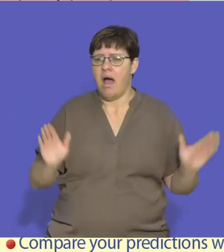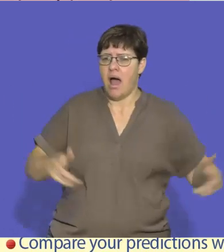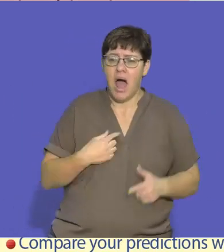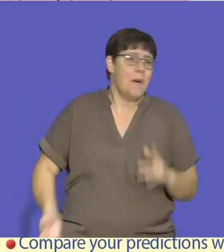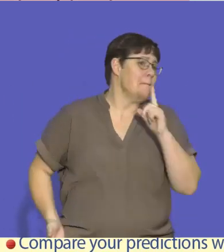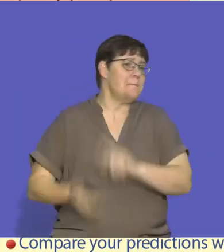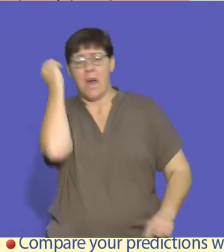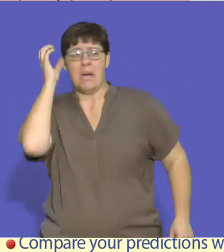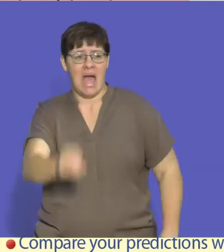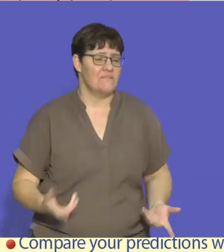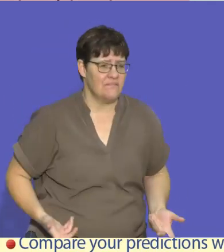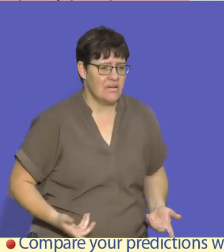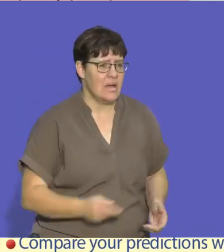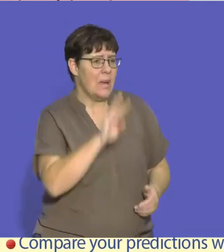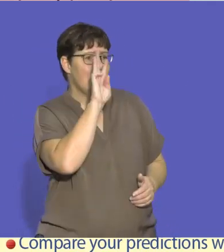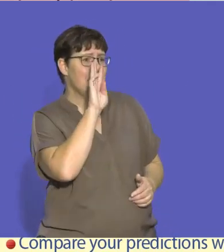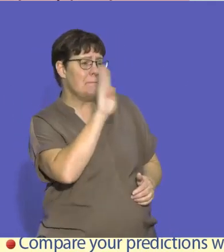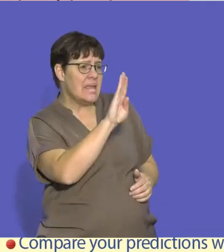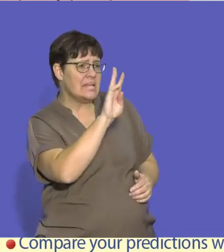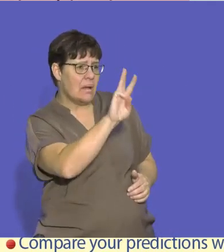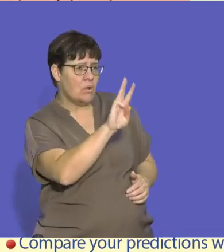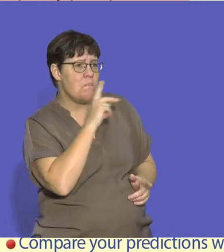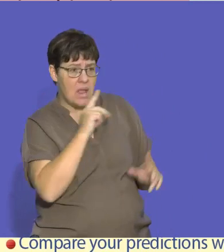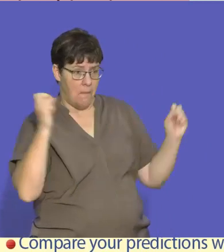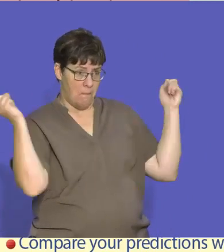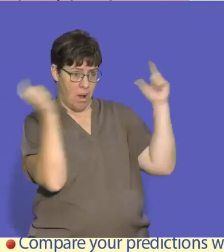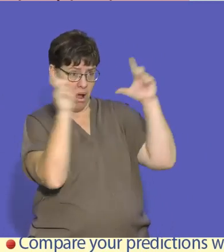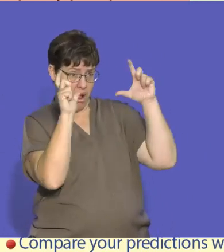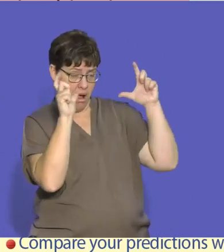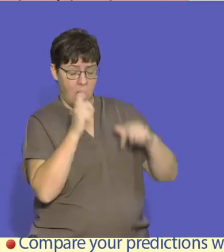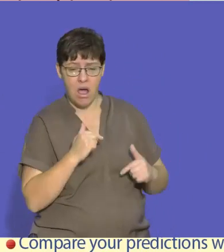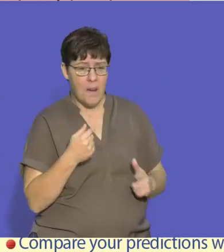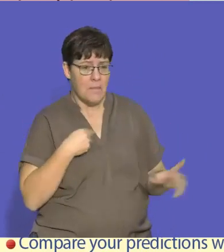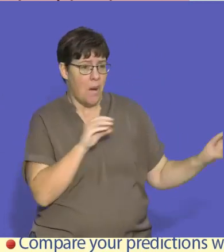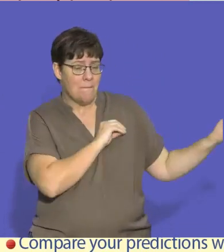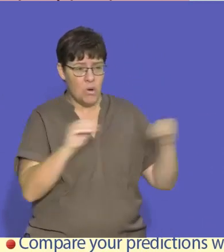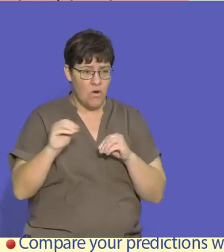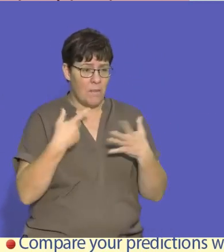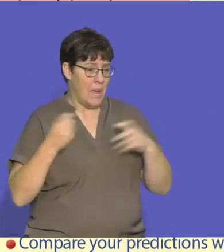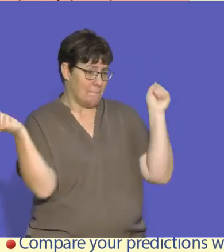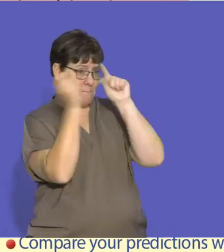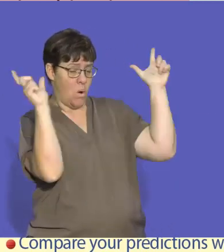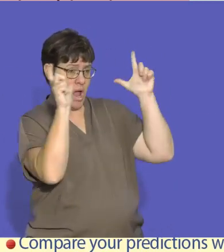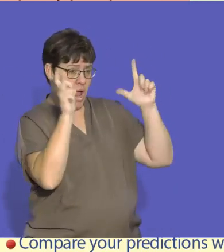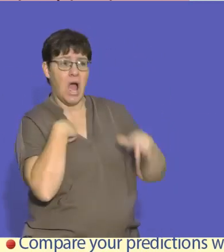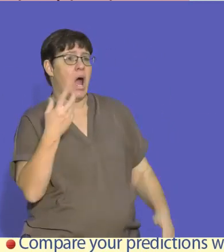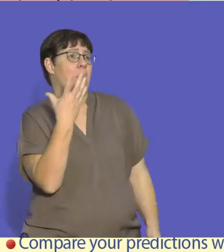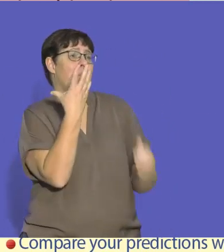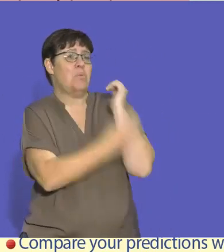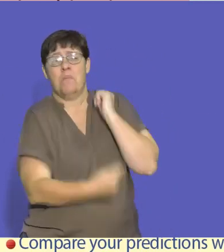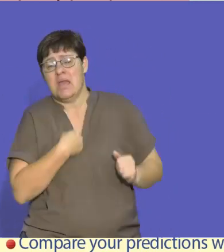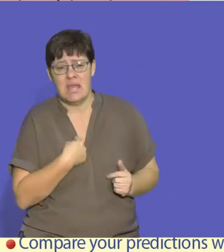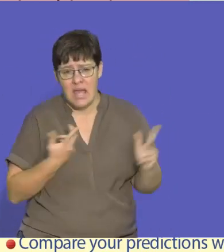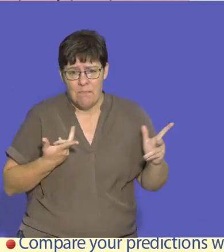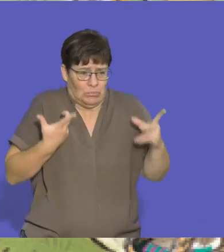he screeched. BW means beware. I must not move, I must beware. Poor me.